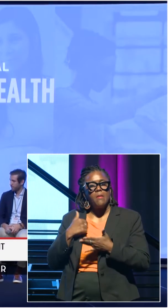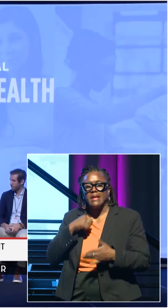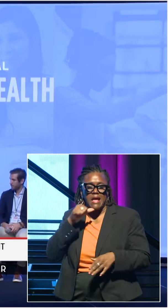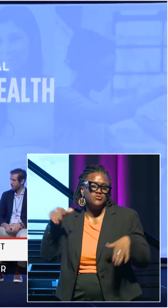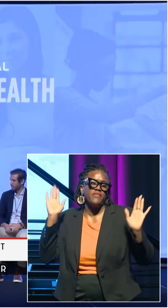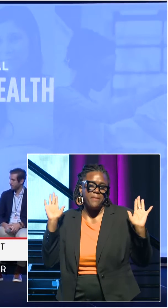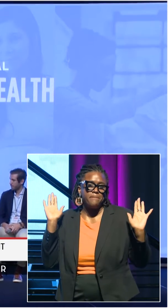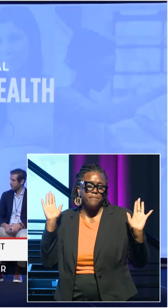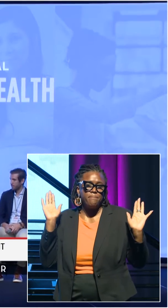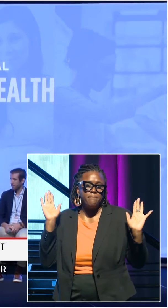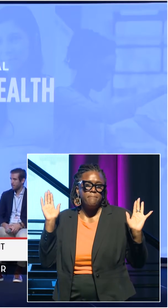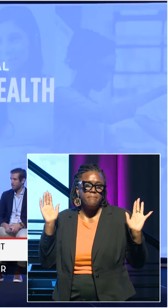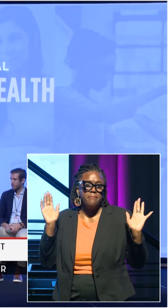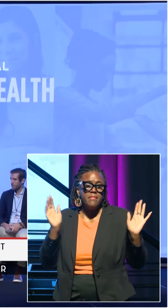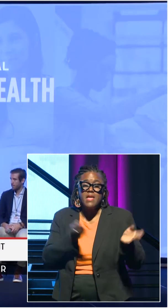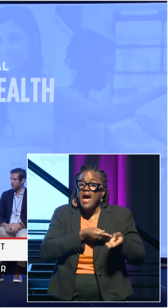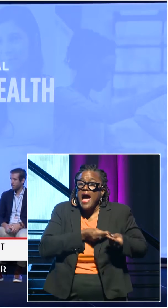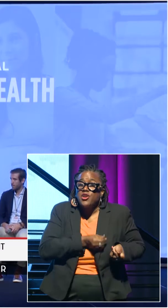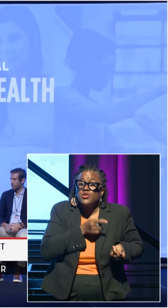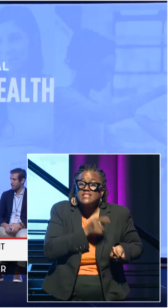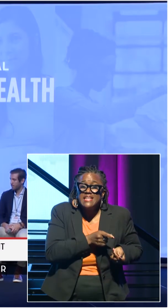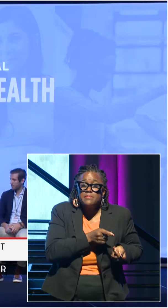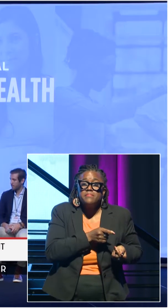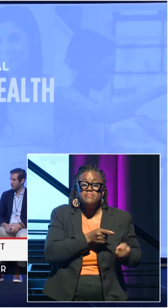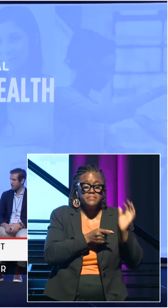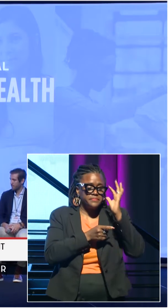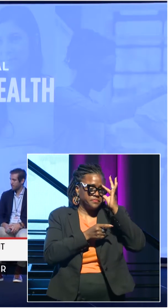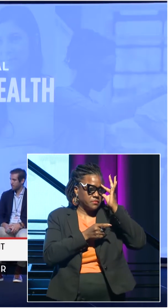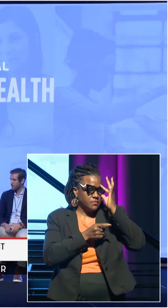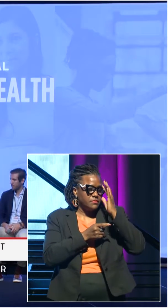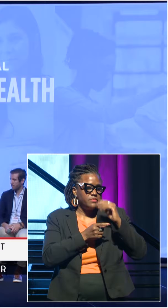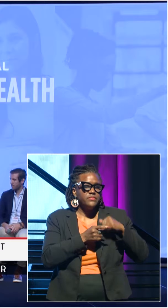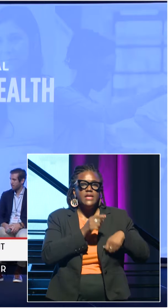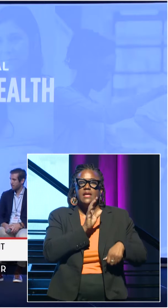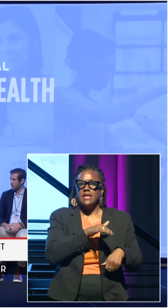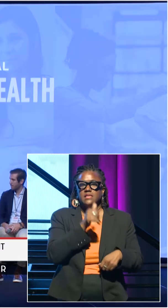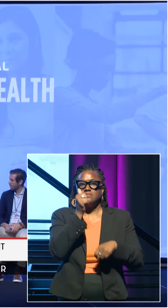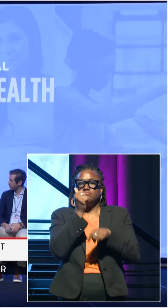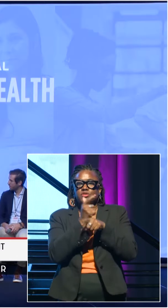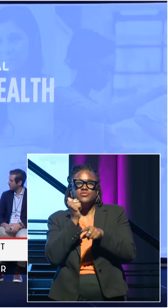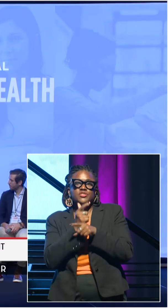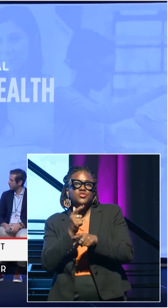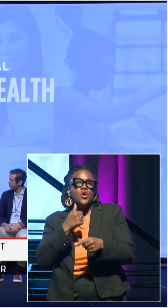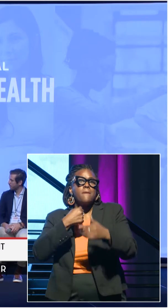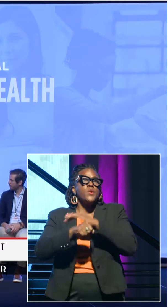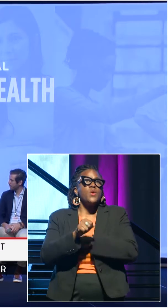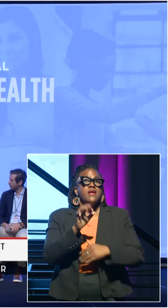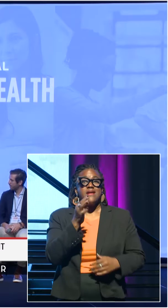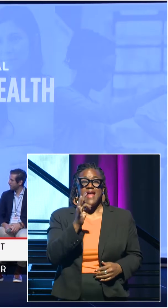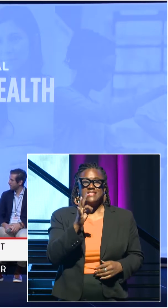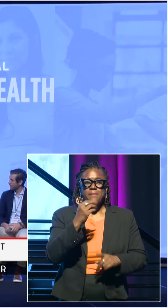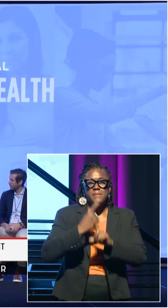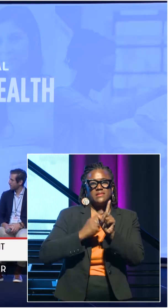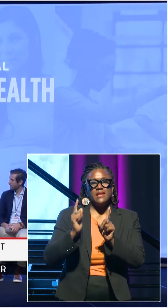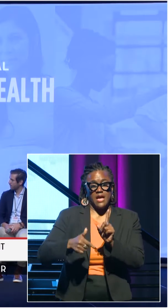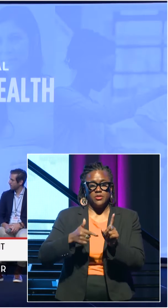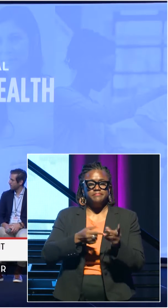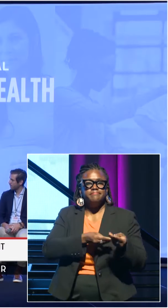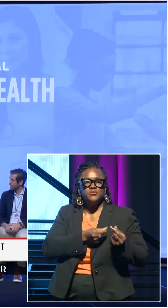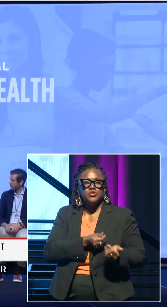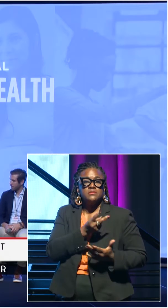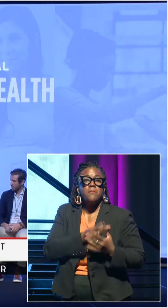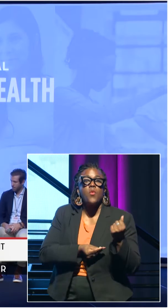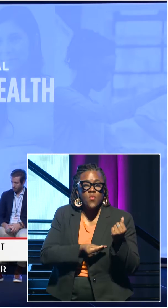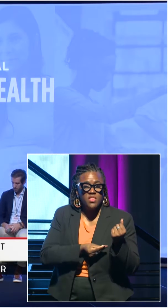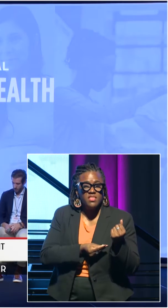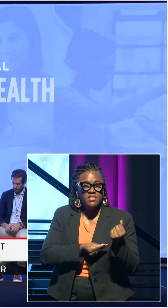up. I nursed him. His sibling was born 19 months later. I nursed them